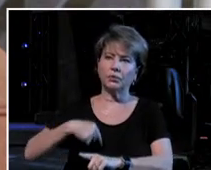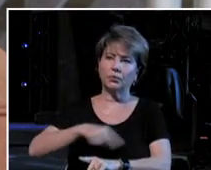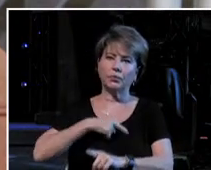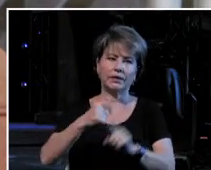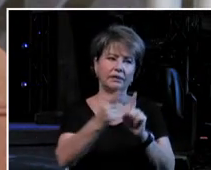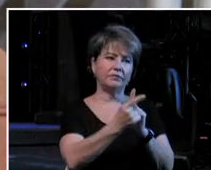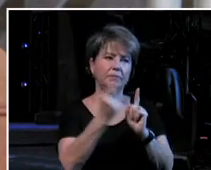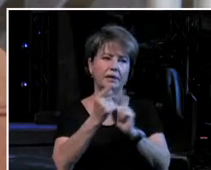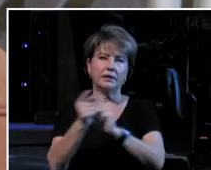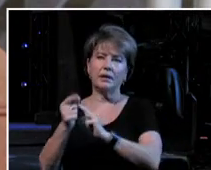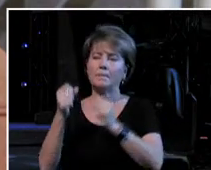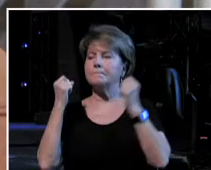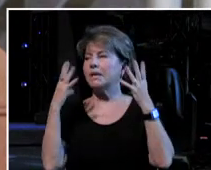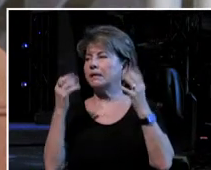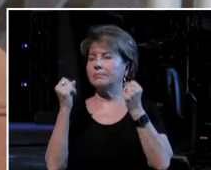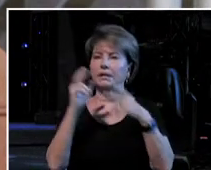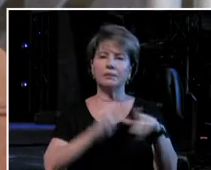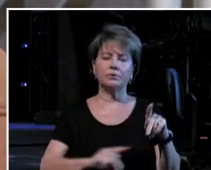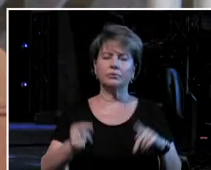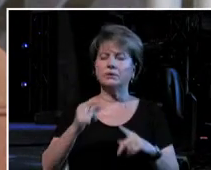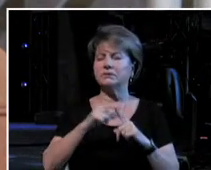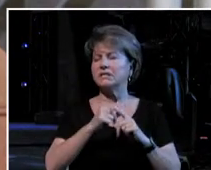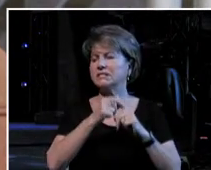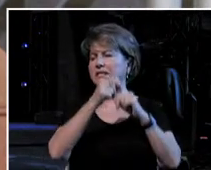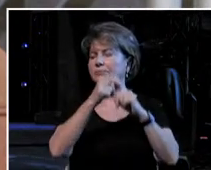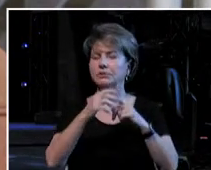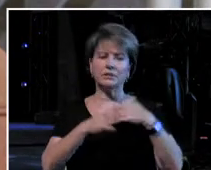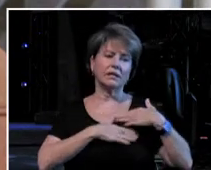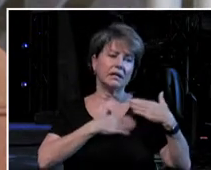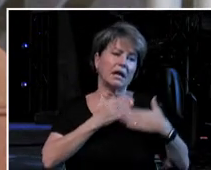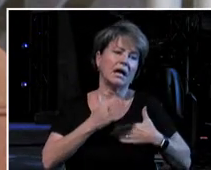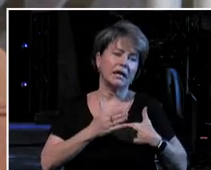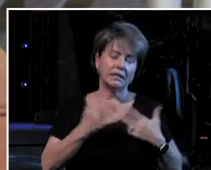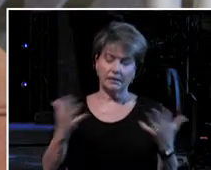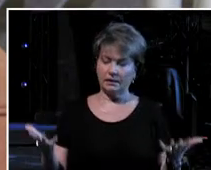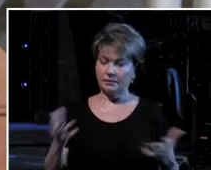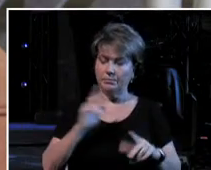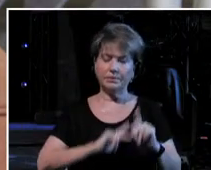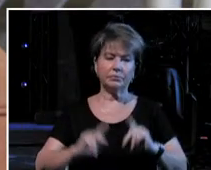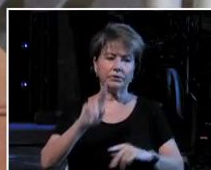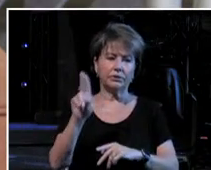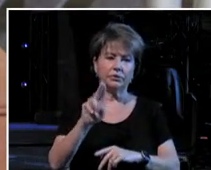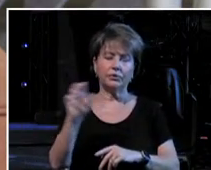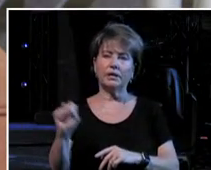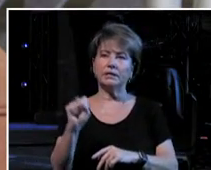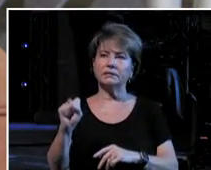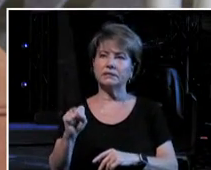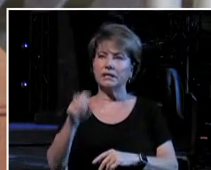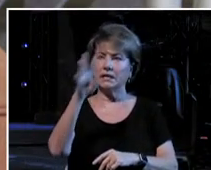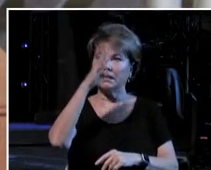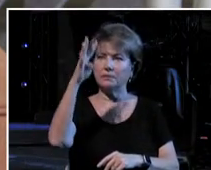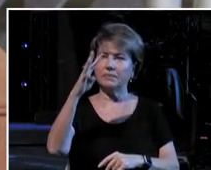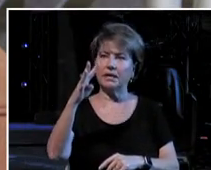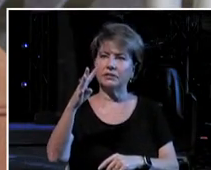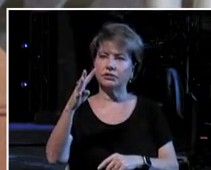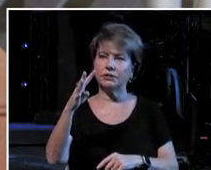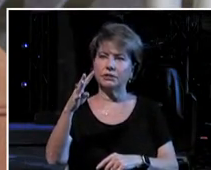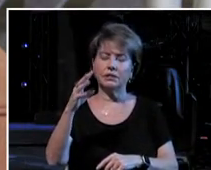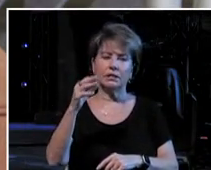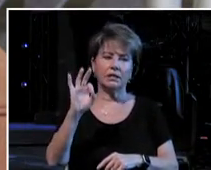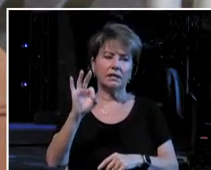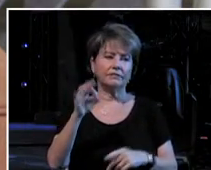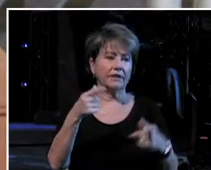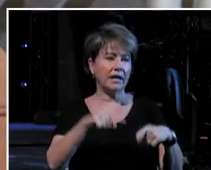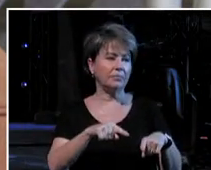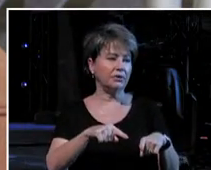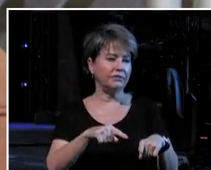huge number of exceptionally kind people here in the United States. And imagine these scales and the two sides,